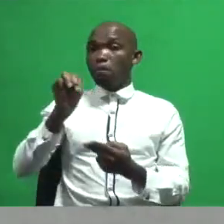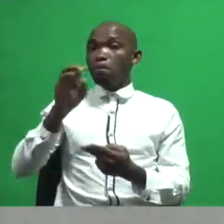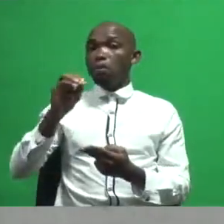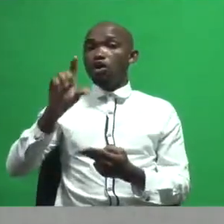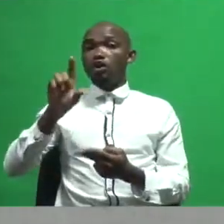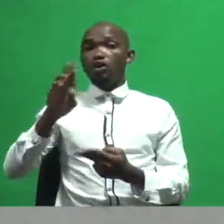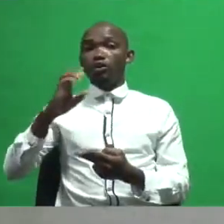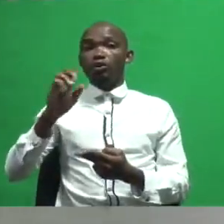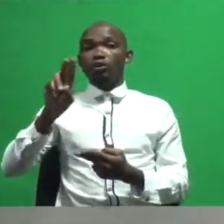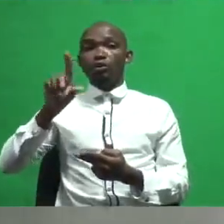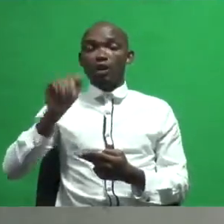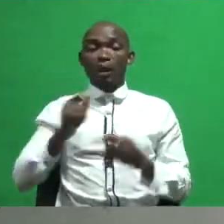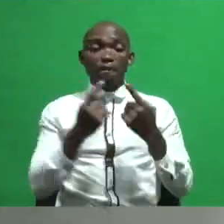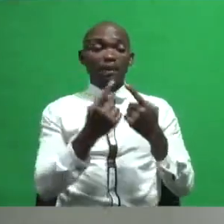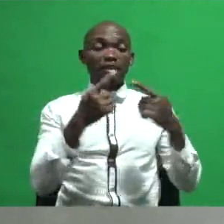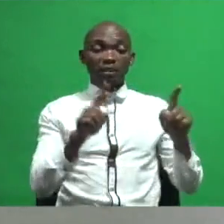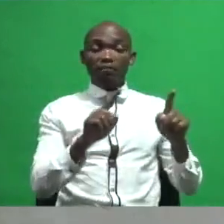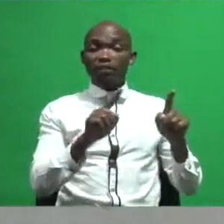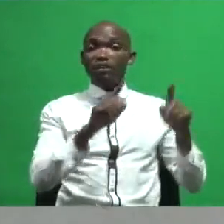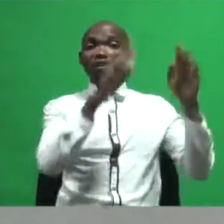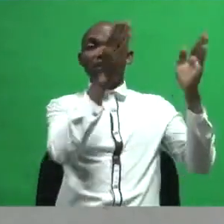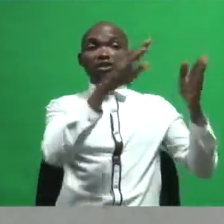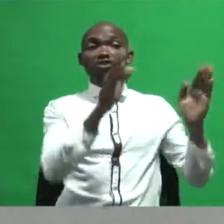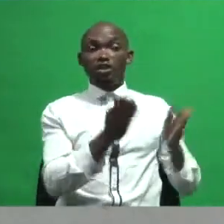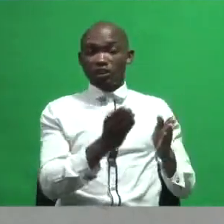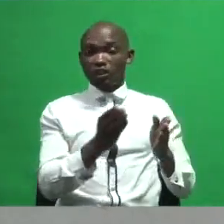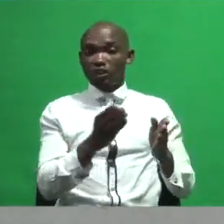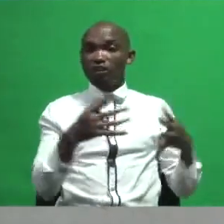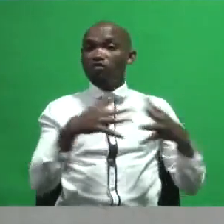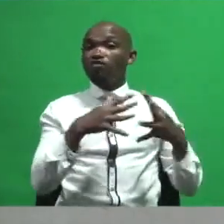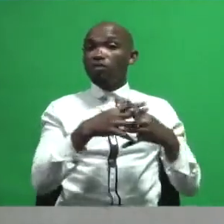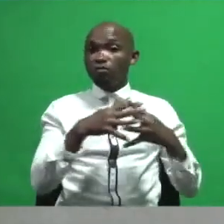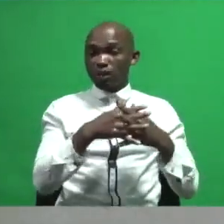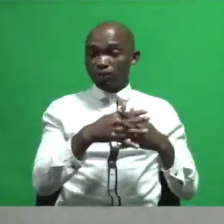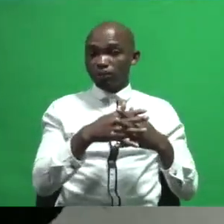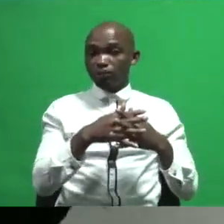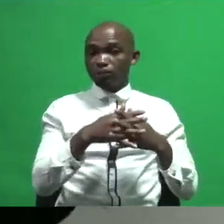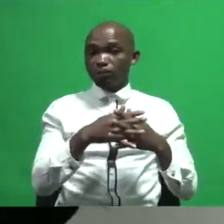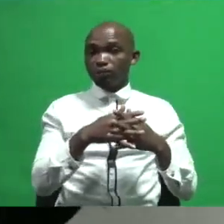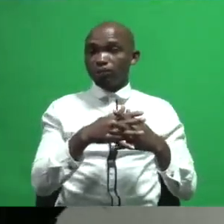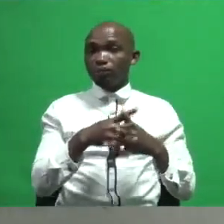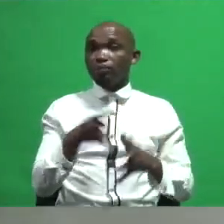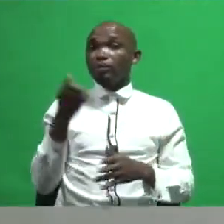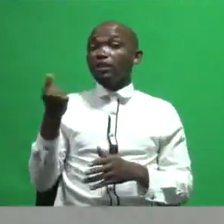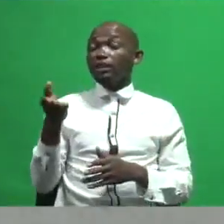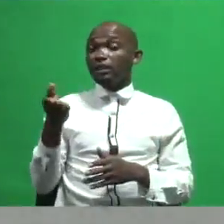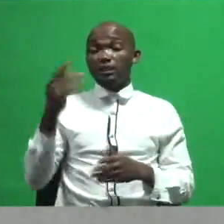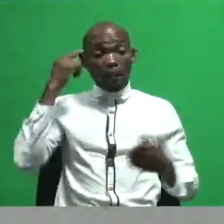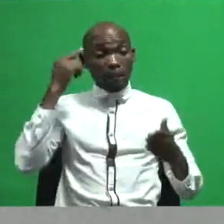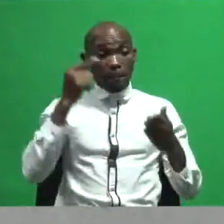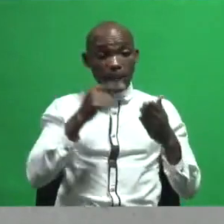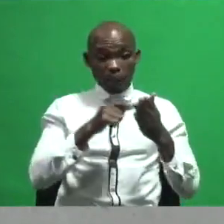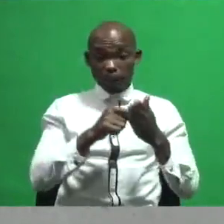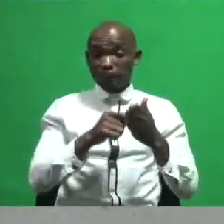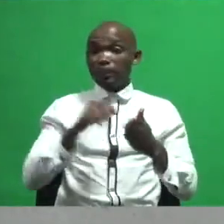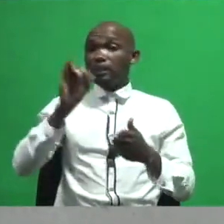molecular formula, but different structural formula. So this is